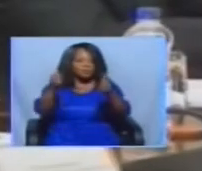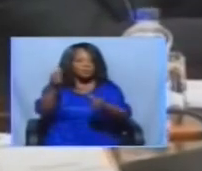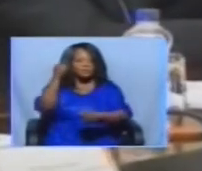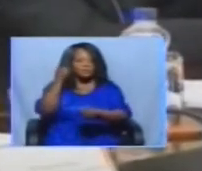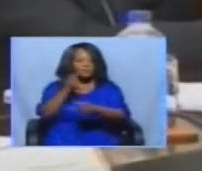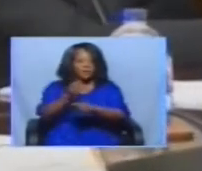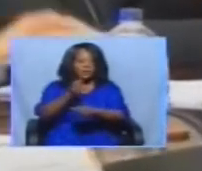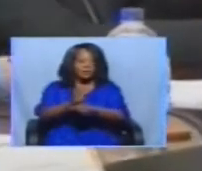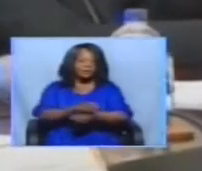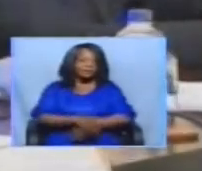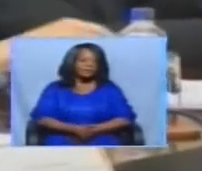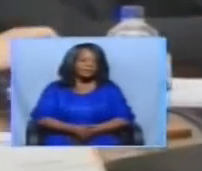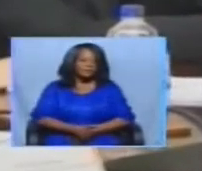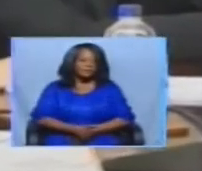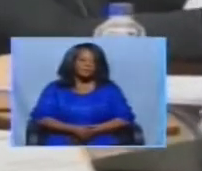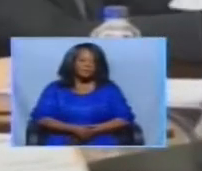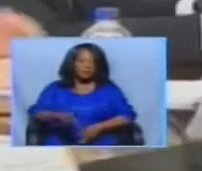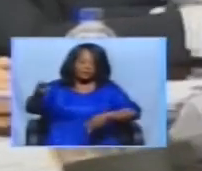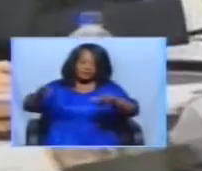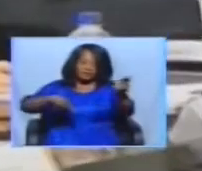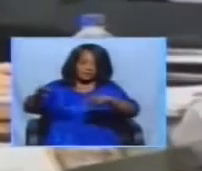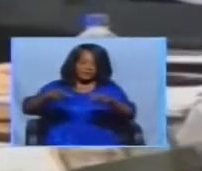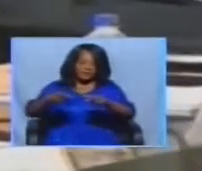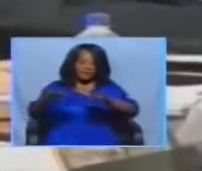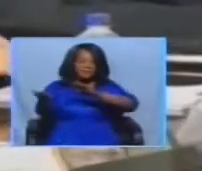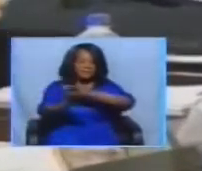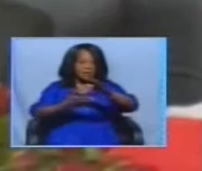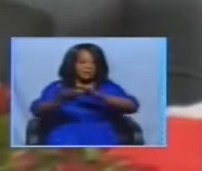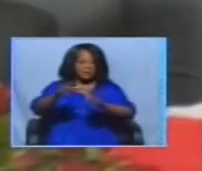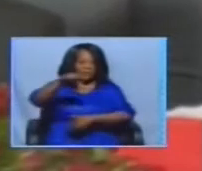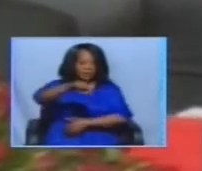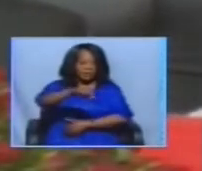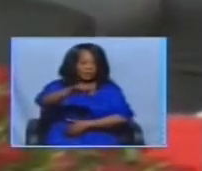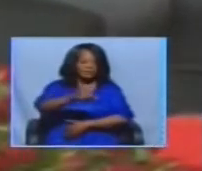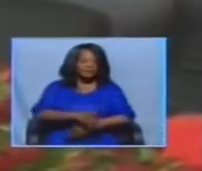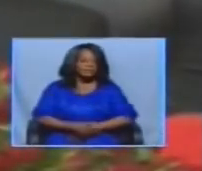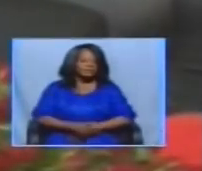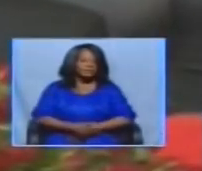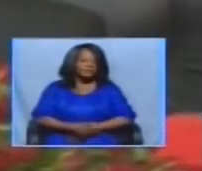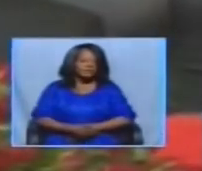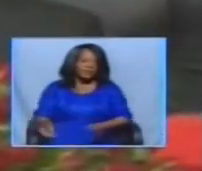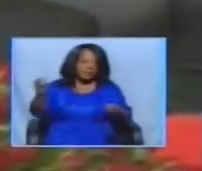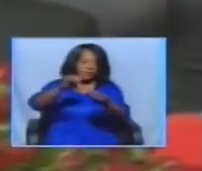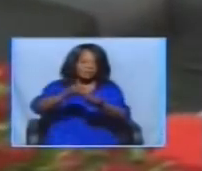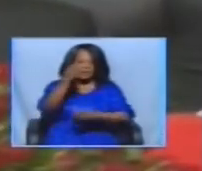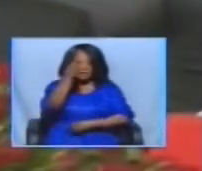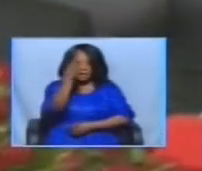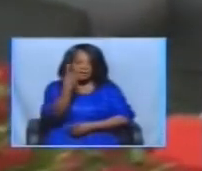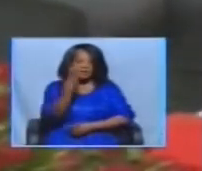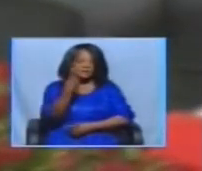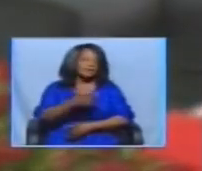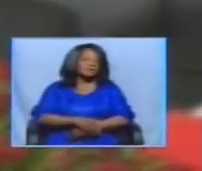Our friendship being based on equality, mutual respect and understanding, which is evidenced